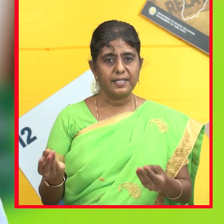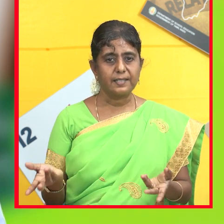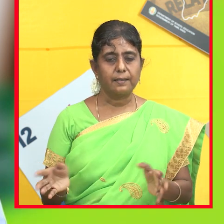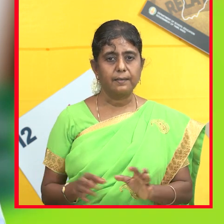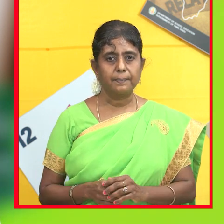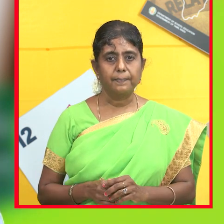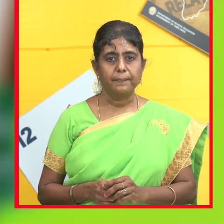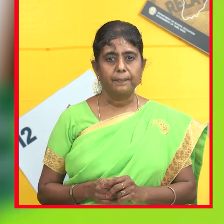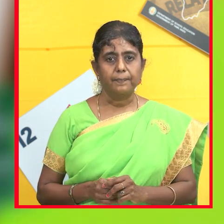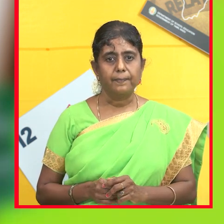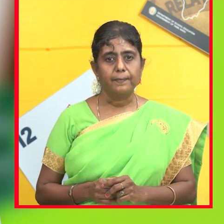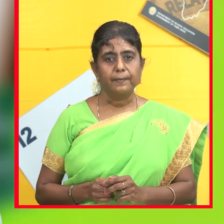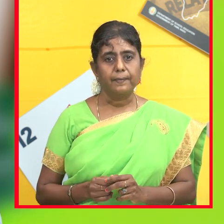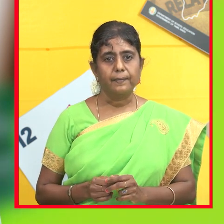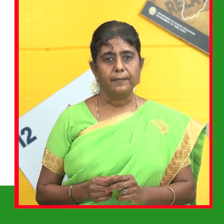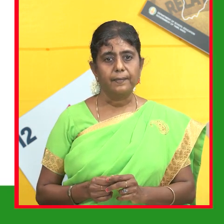cancellation after that.